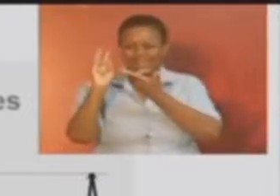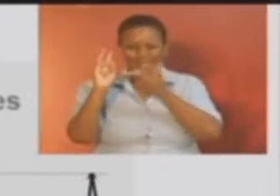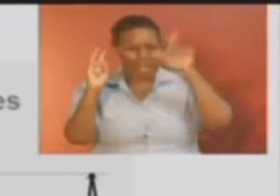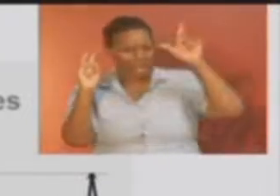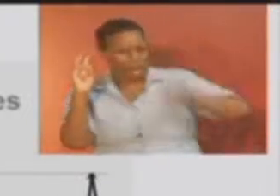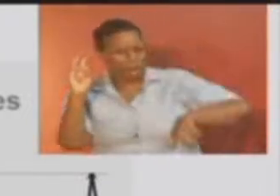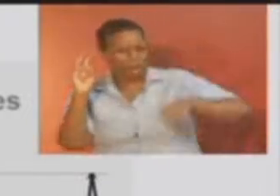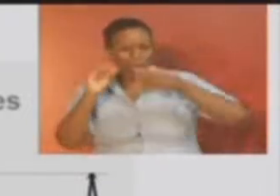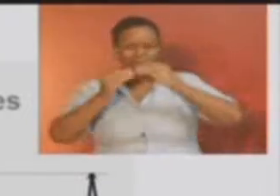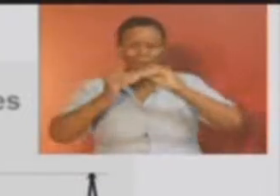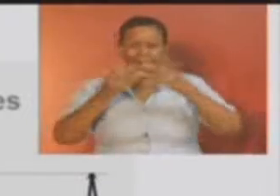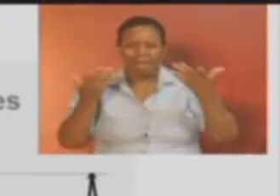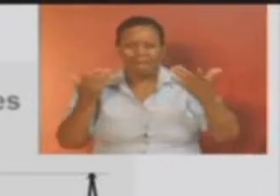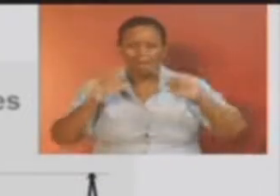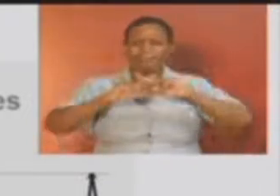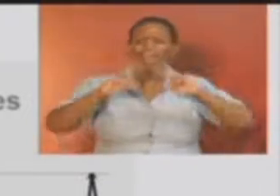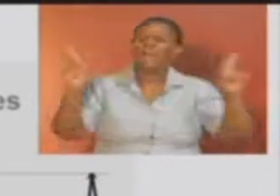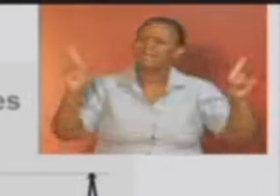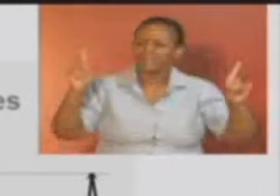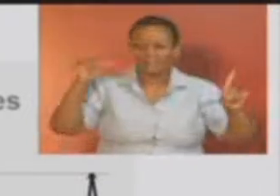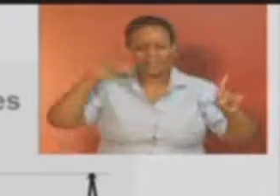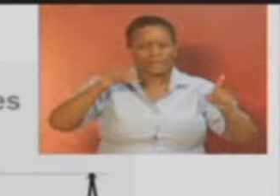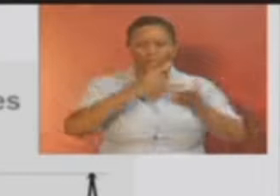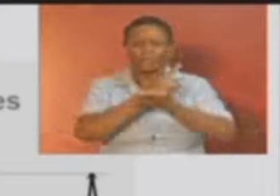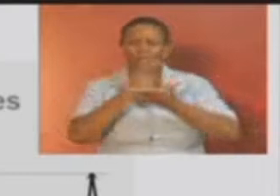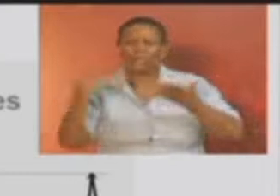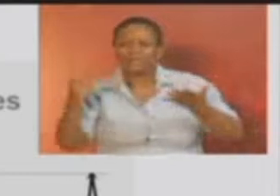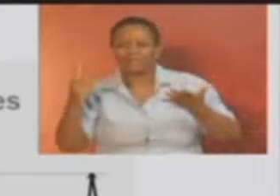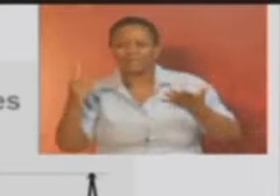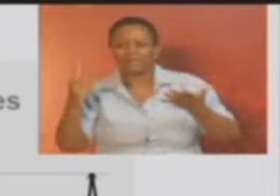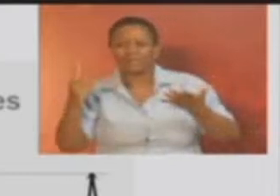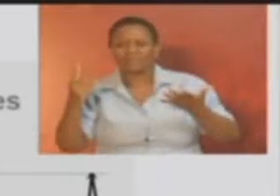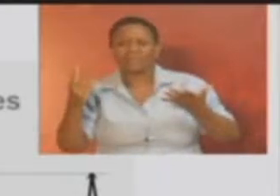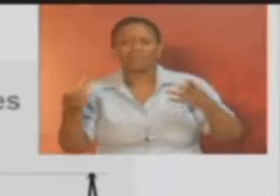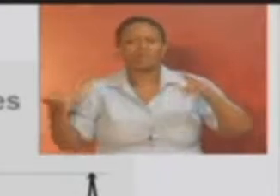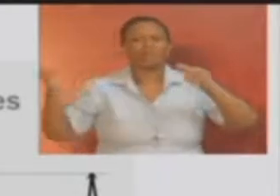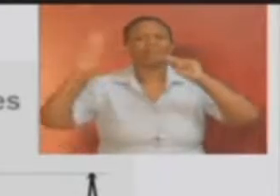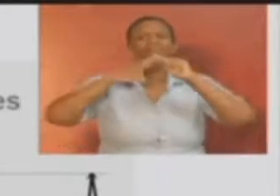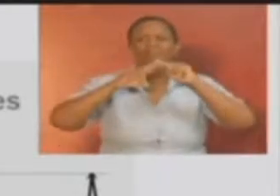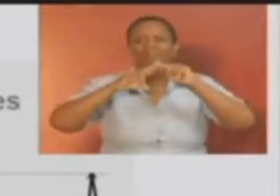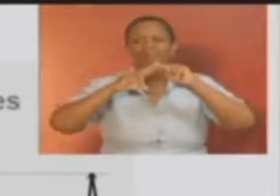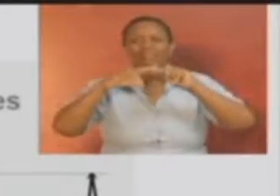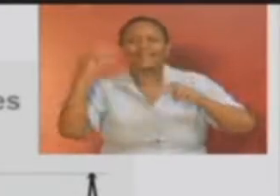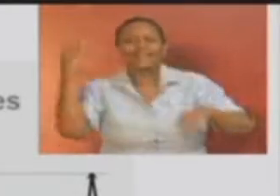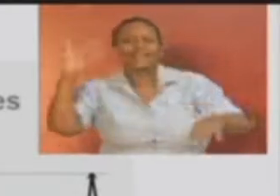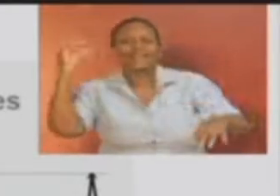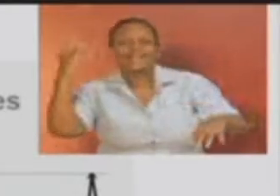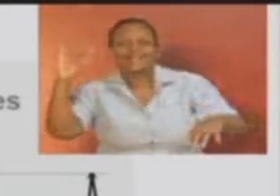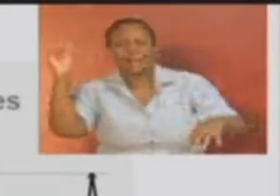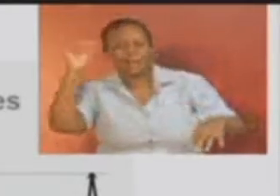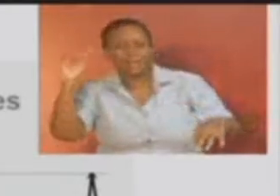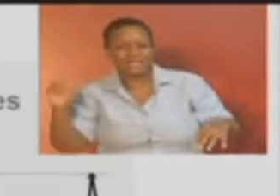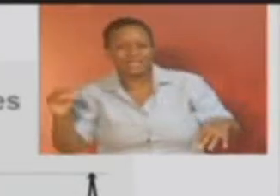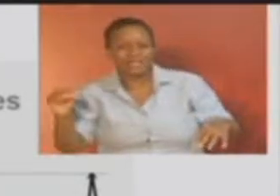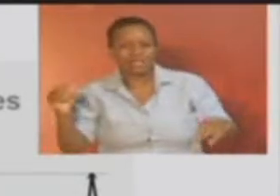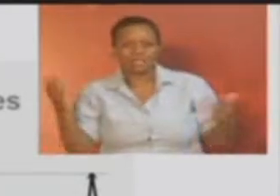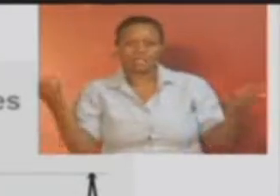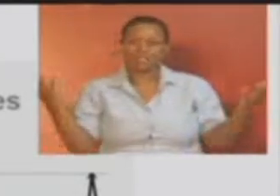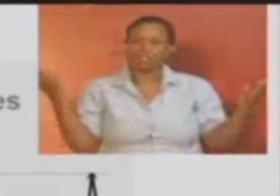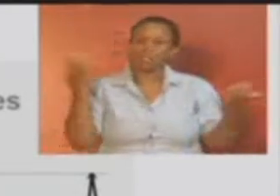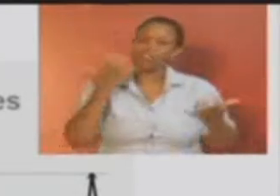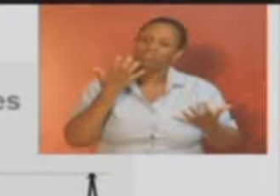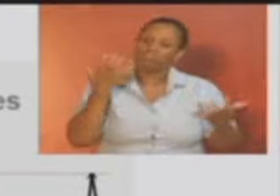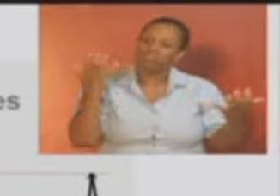it's an 18% increase in terms of the hospitalization required and a 3%